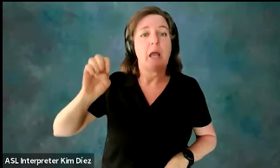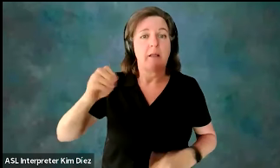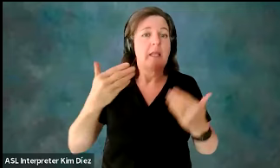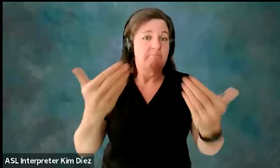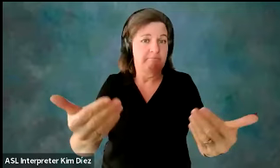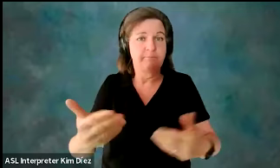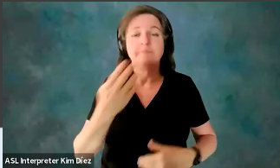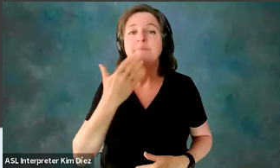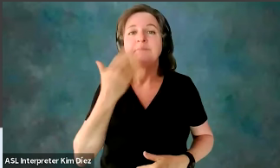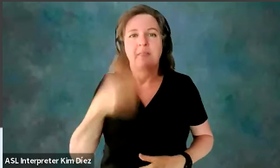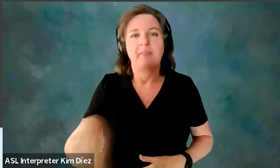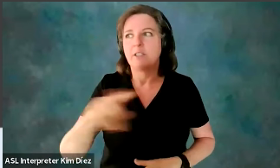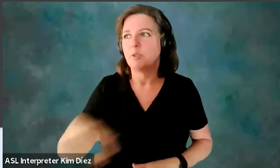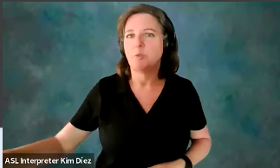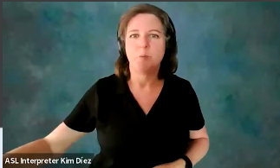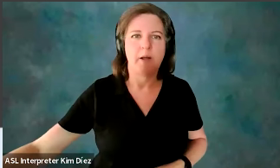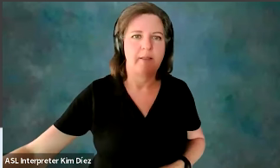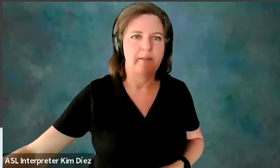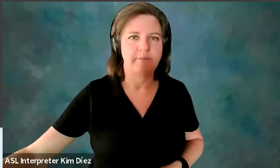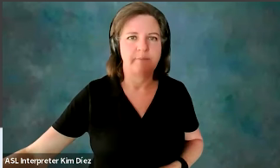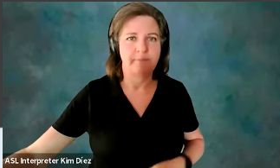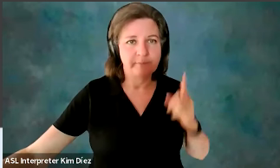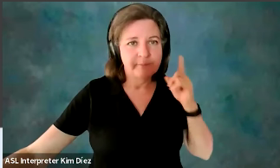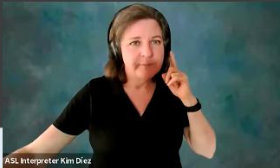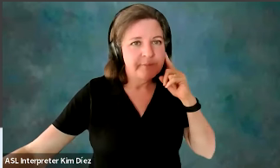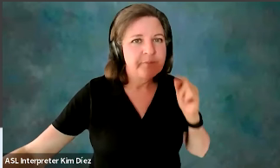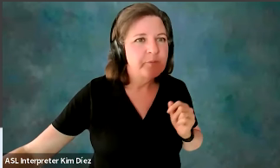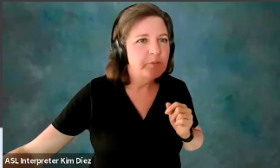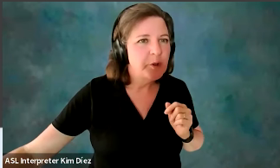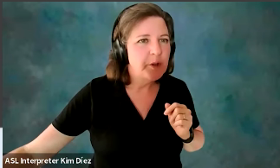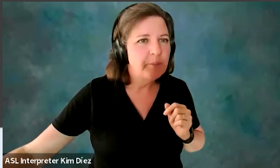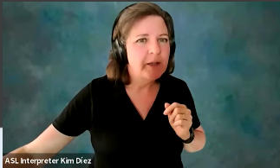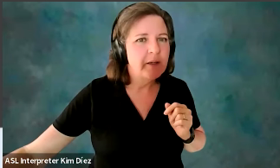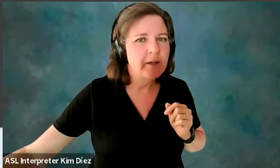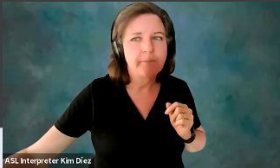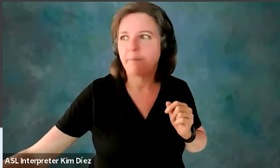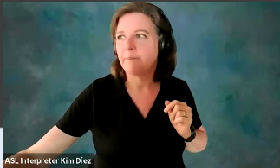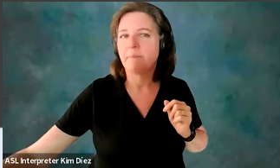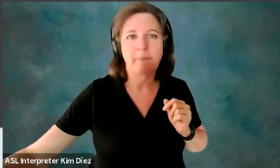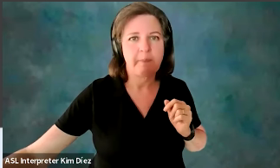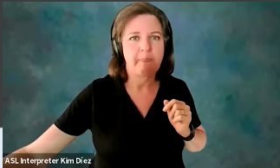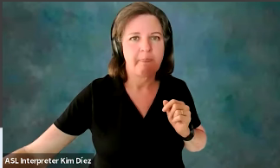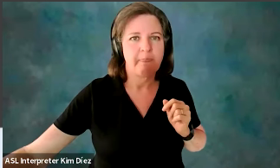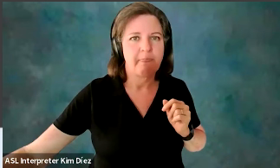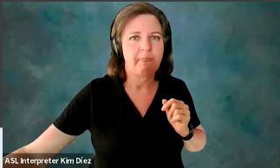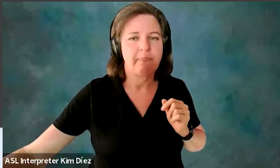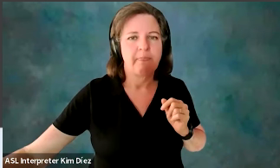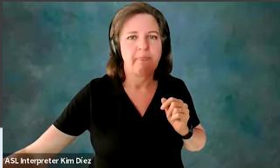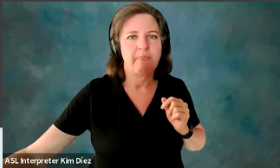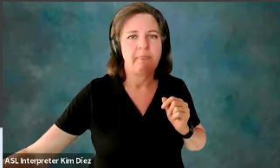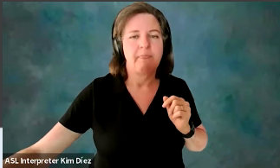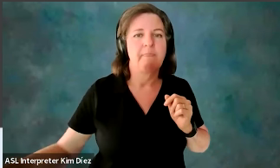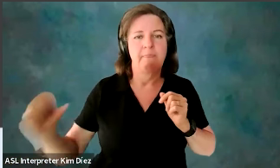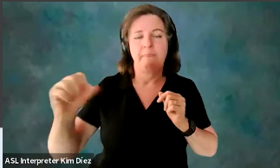the screen is yours. Can you hear me? Yes, we can hear you. Something that I want to